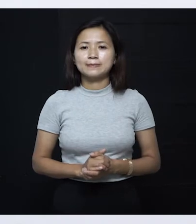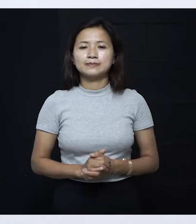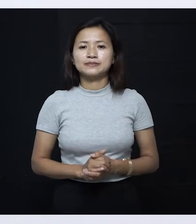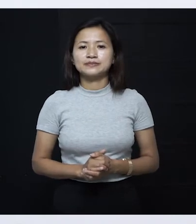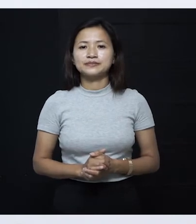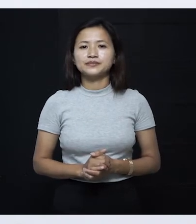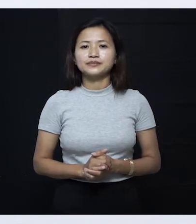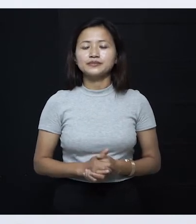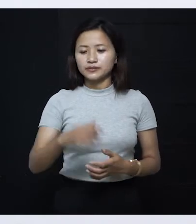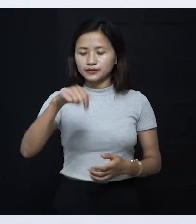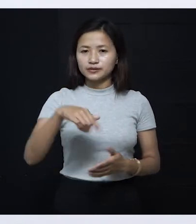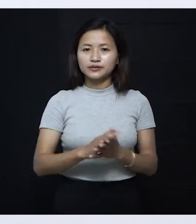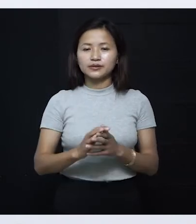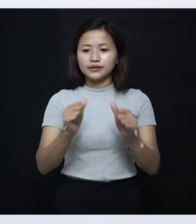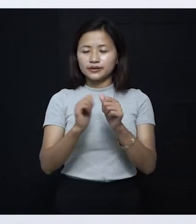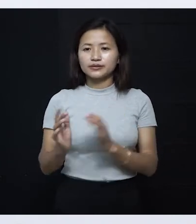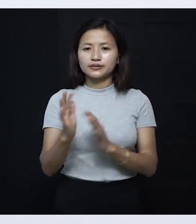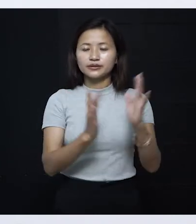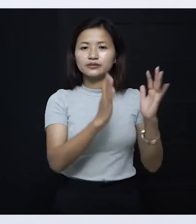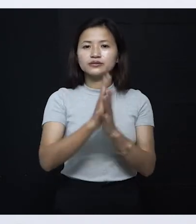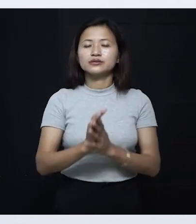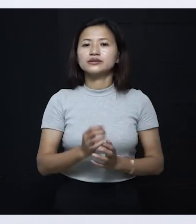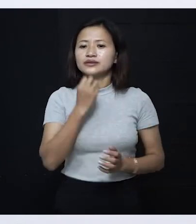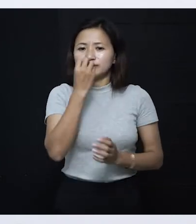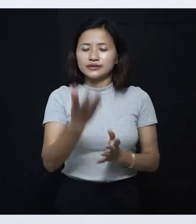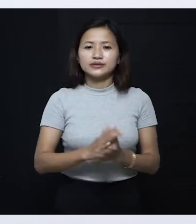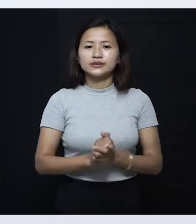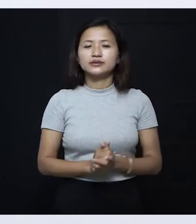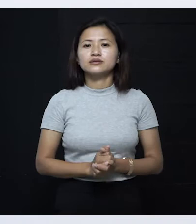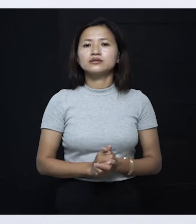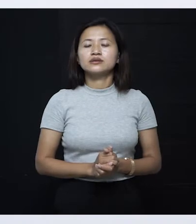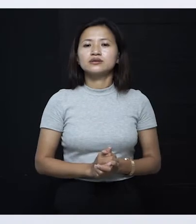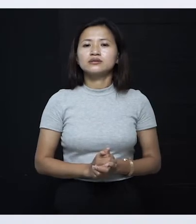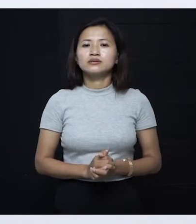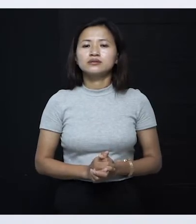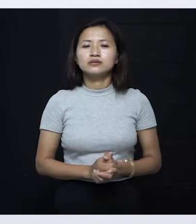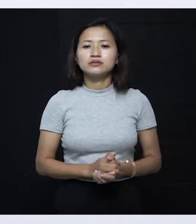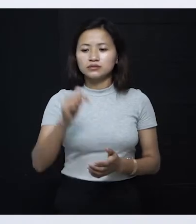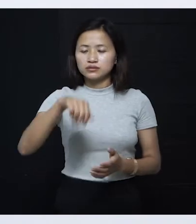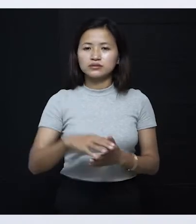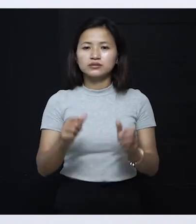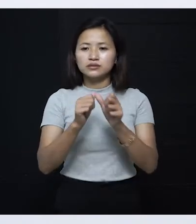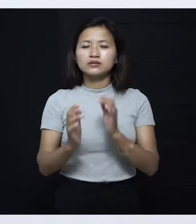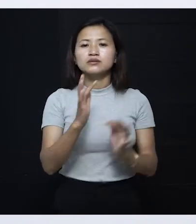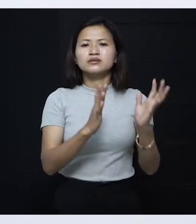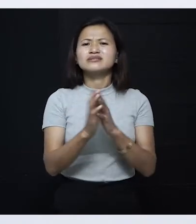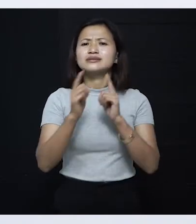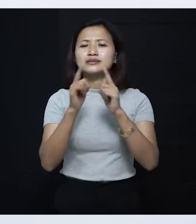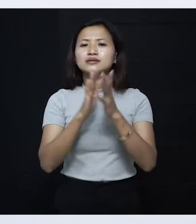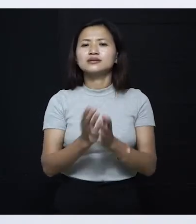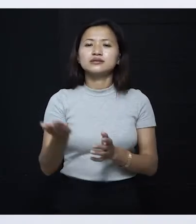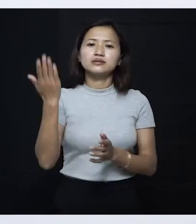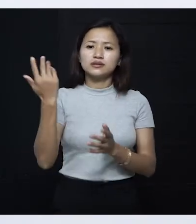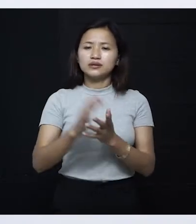Now, this agriculture, again, it will be very easy for you because This agriculture, you have already discussed it in